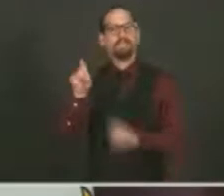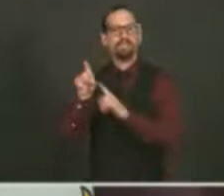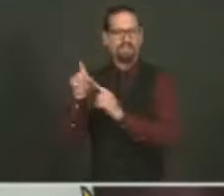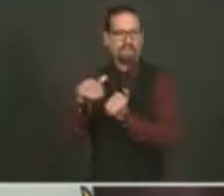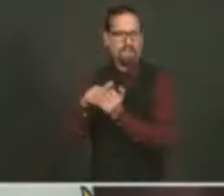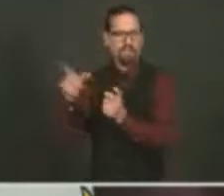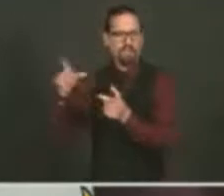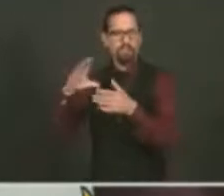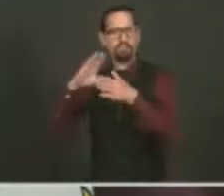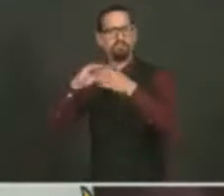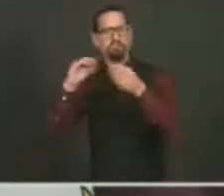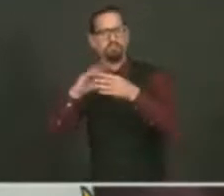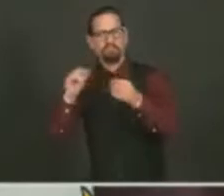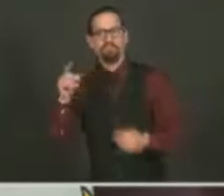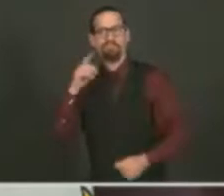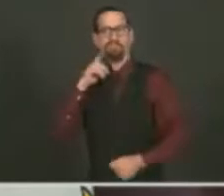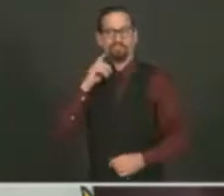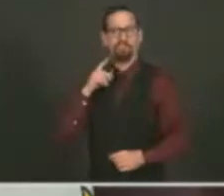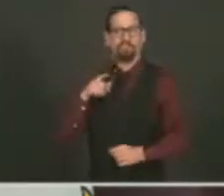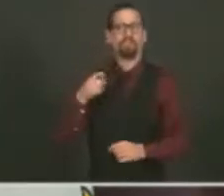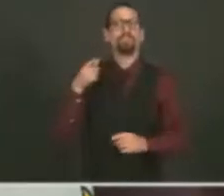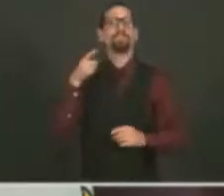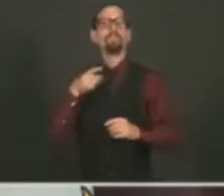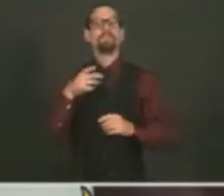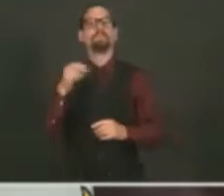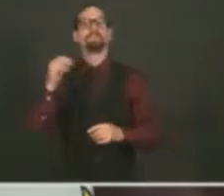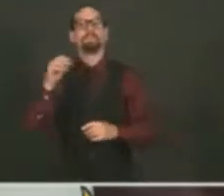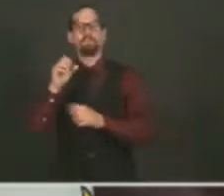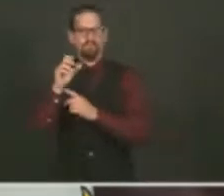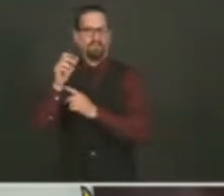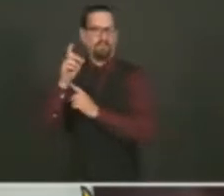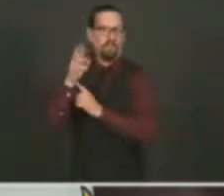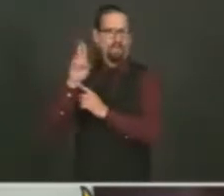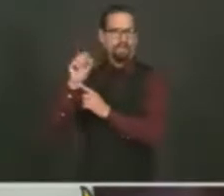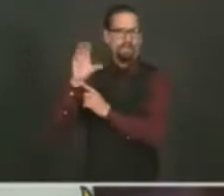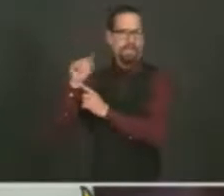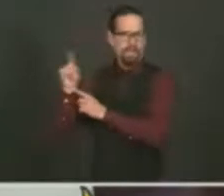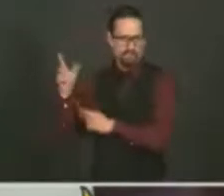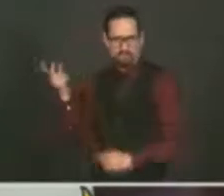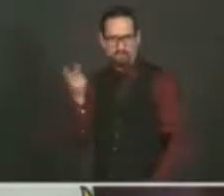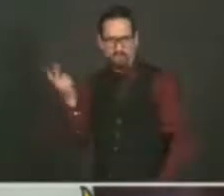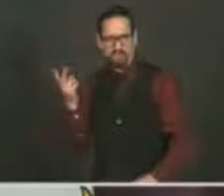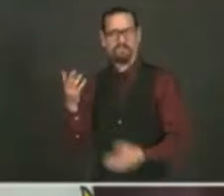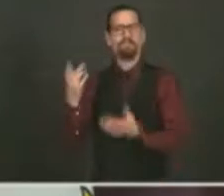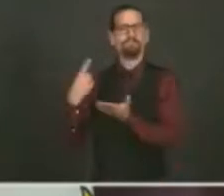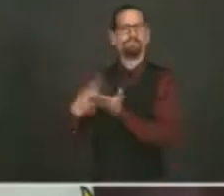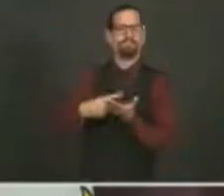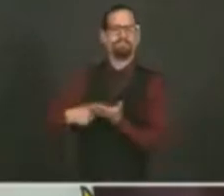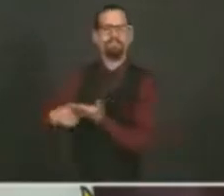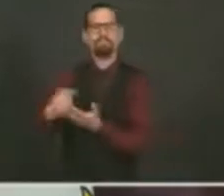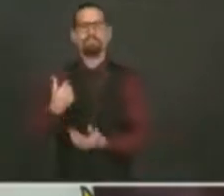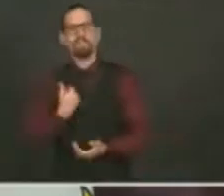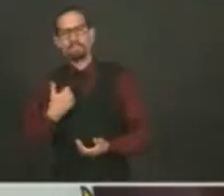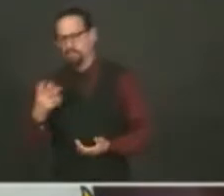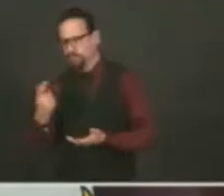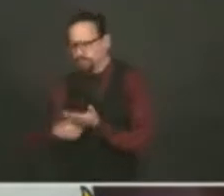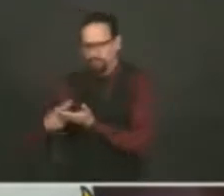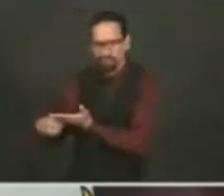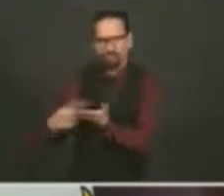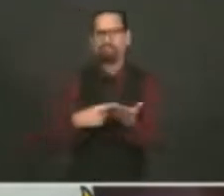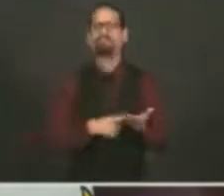came here because she's looking at colleges and universities. She also came here to raise a bit of an alarm bell for New